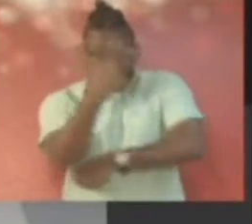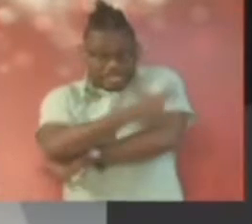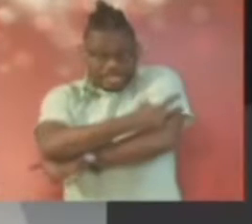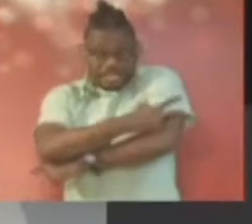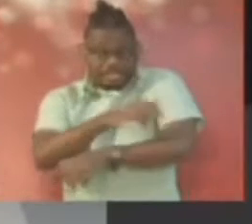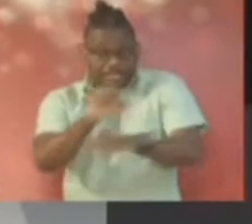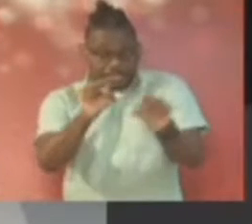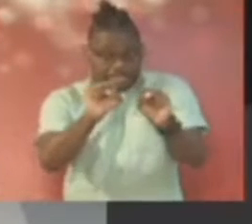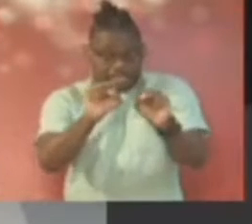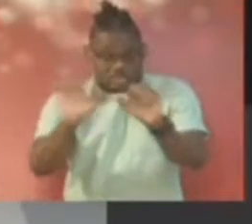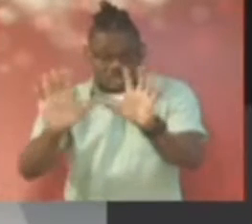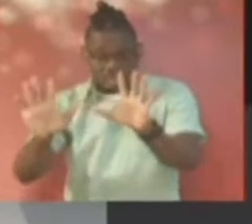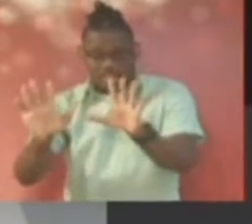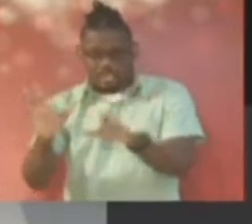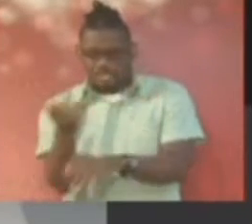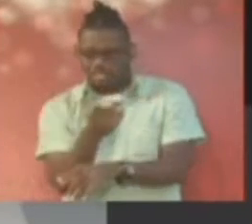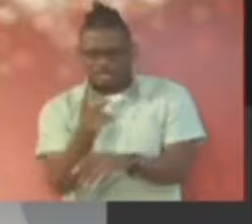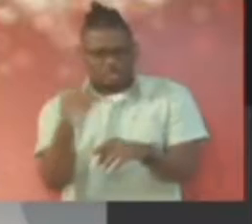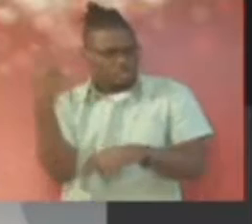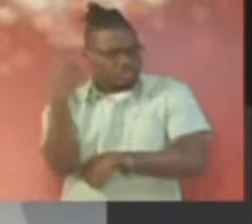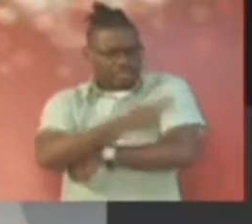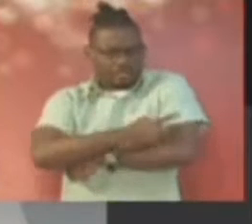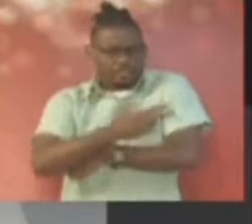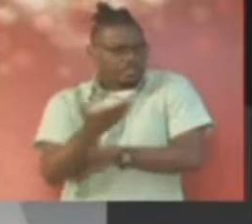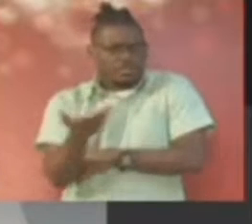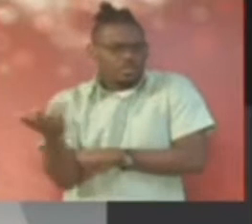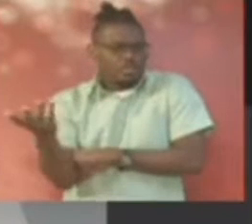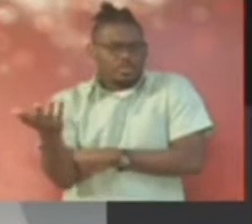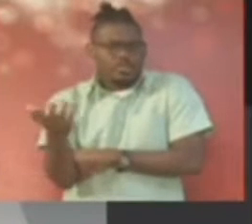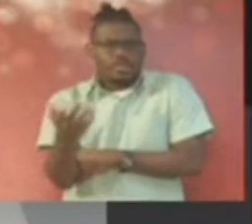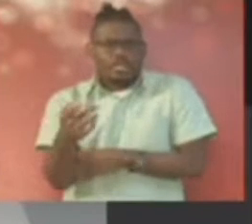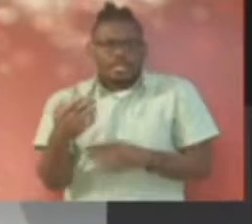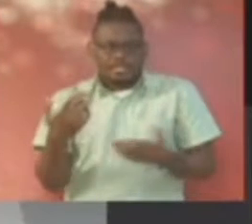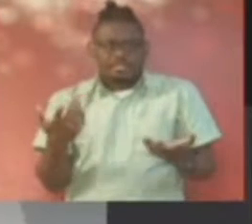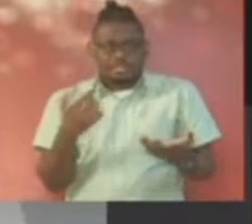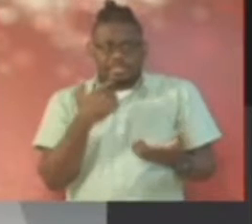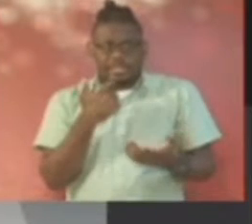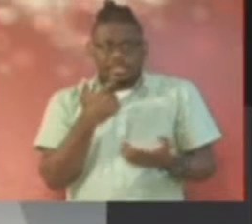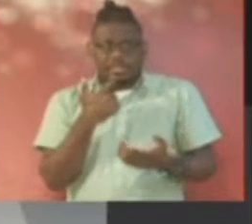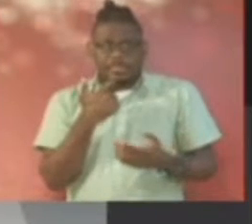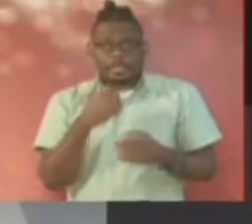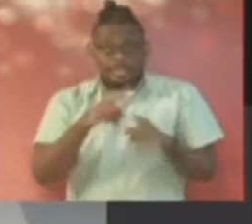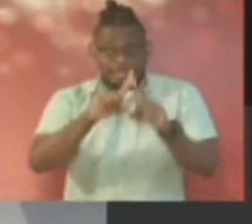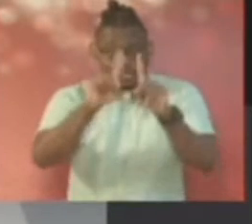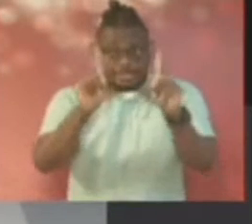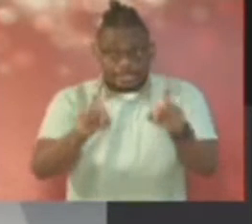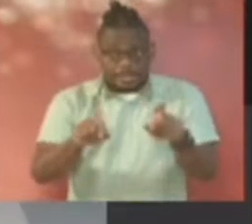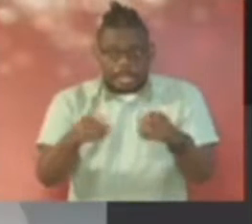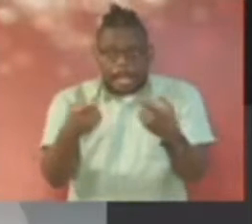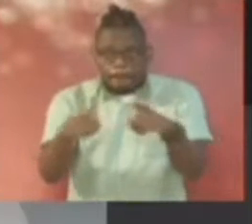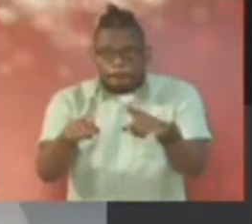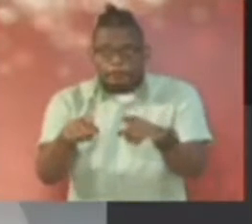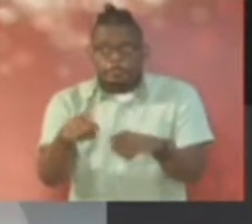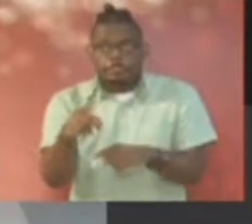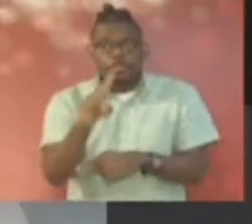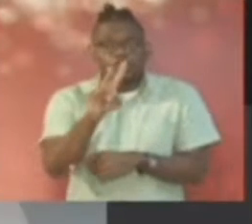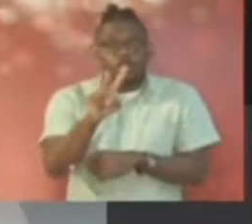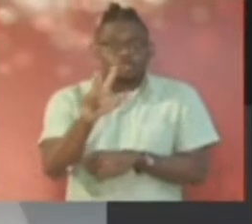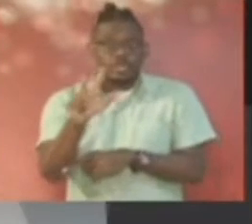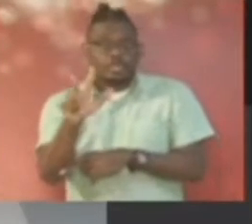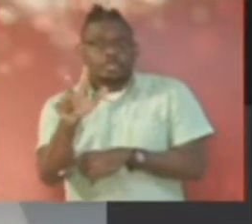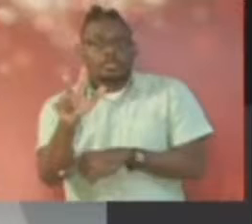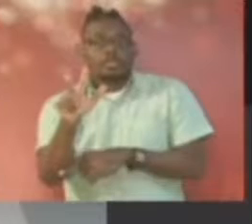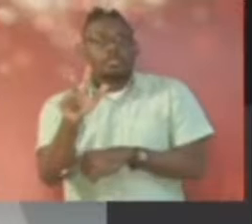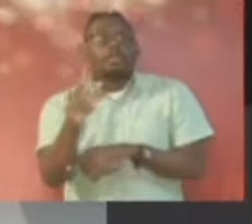the asterisk at the bottom of the update, which says these samples were taken from about 2 or 3 days ago, and that's the results that we are seeing. But what I